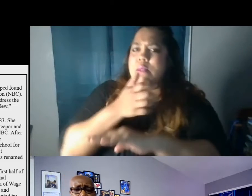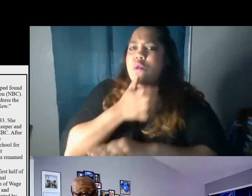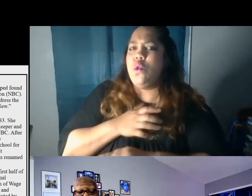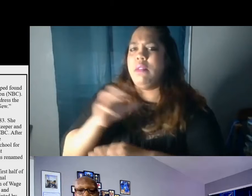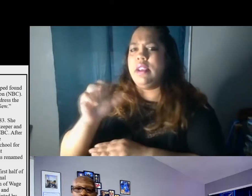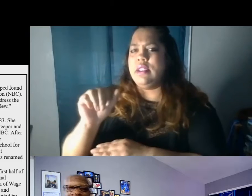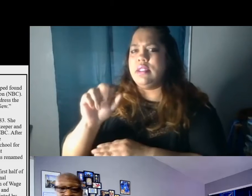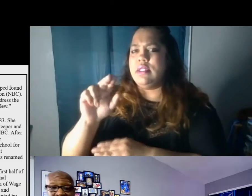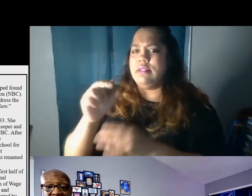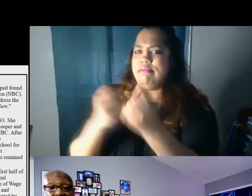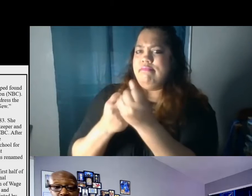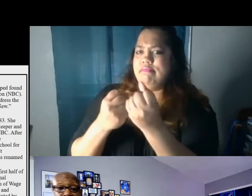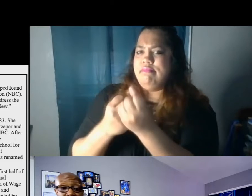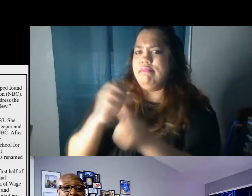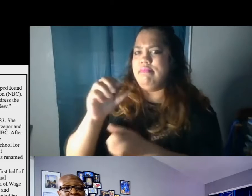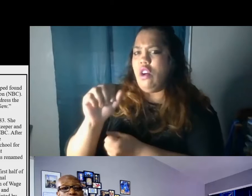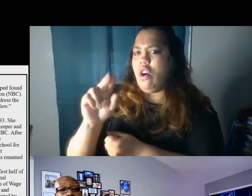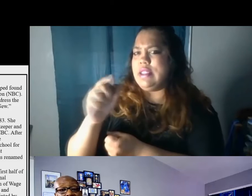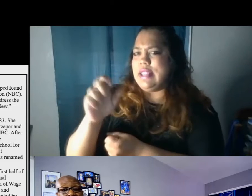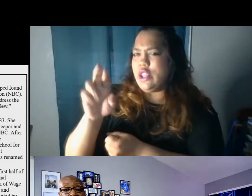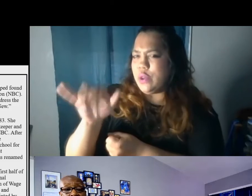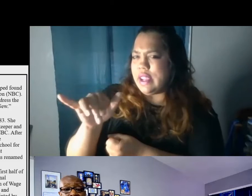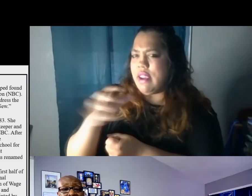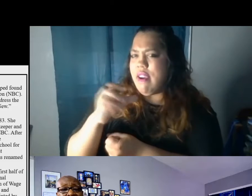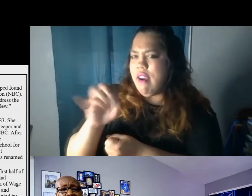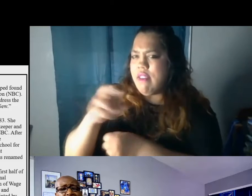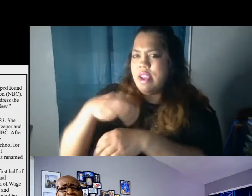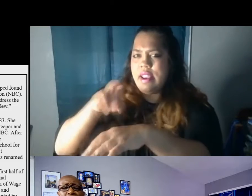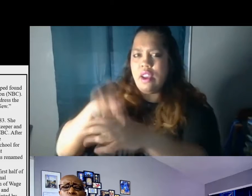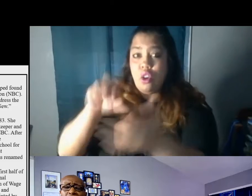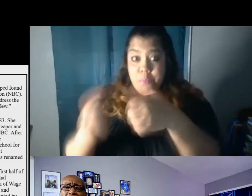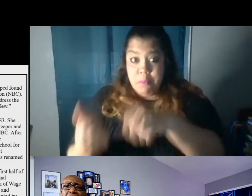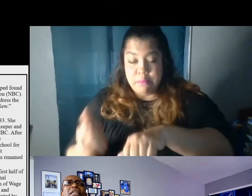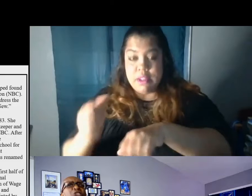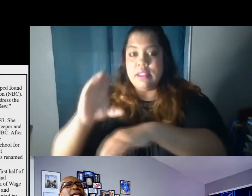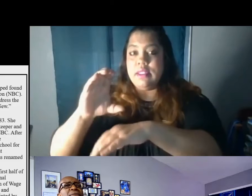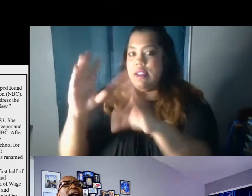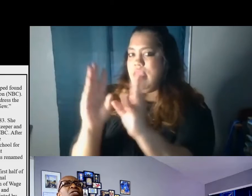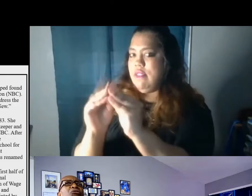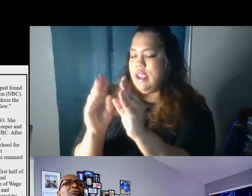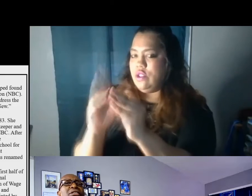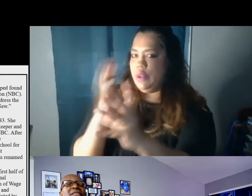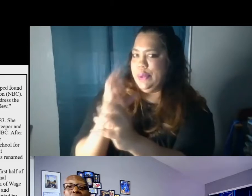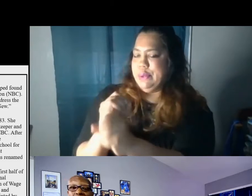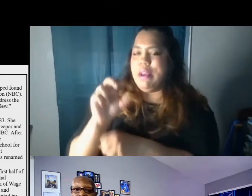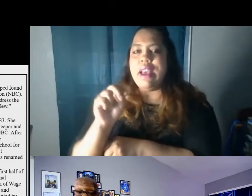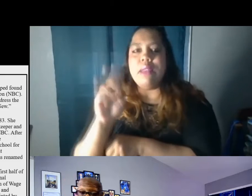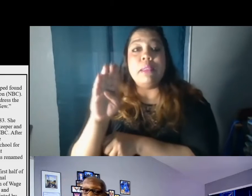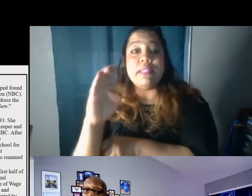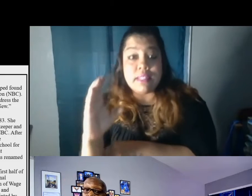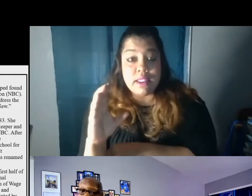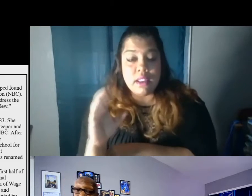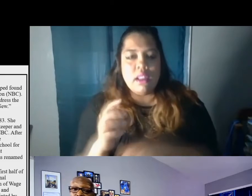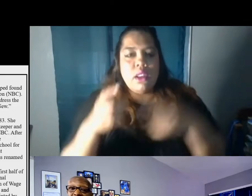in known as NBC, excuse me. In August 1954, she invited Reverend